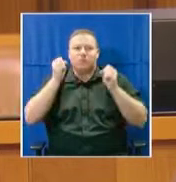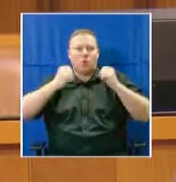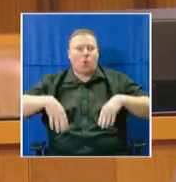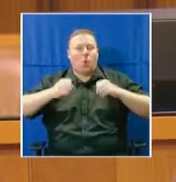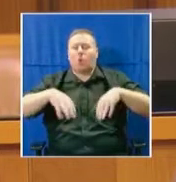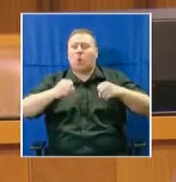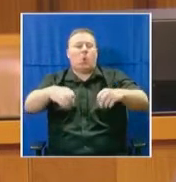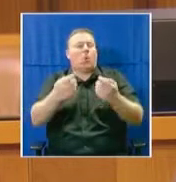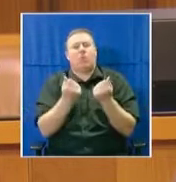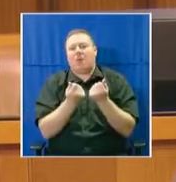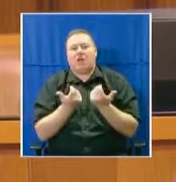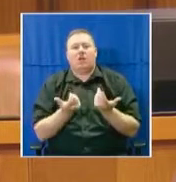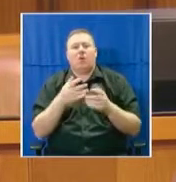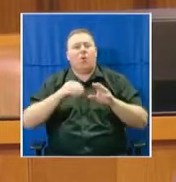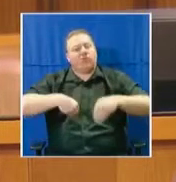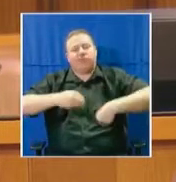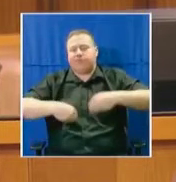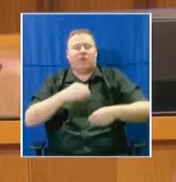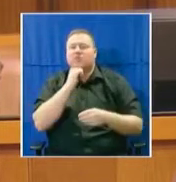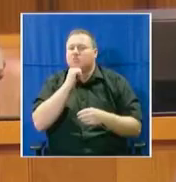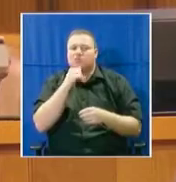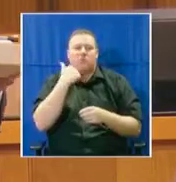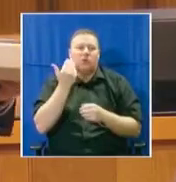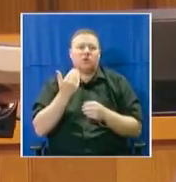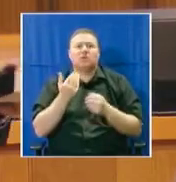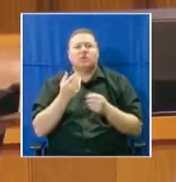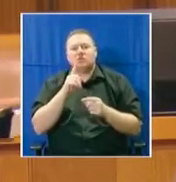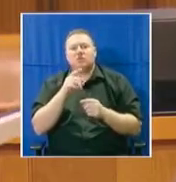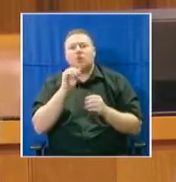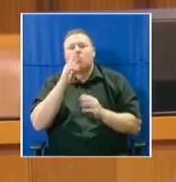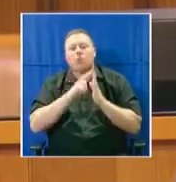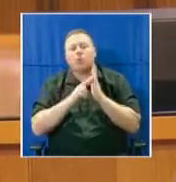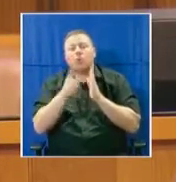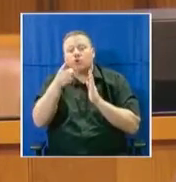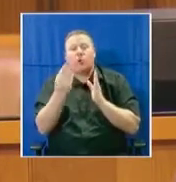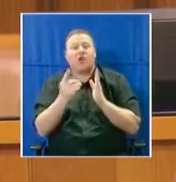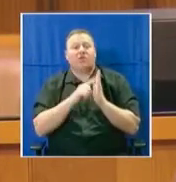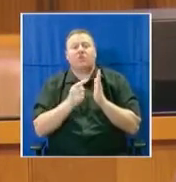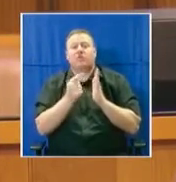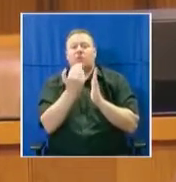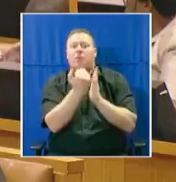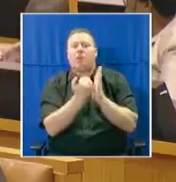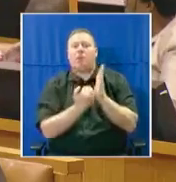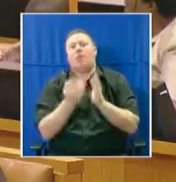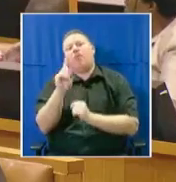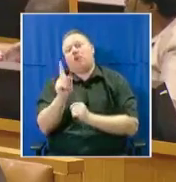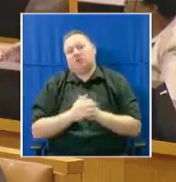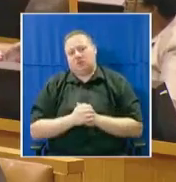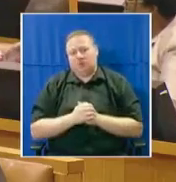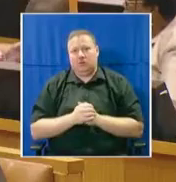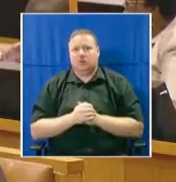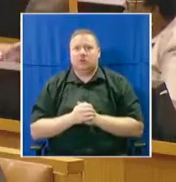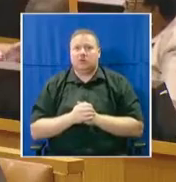future losses to these students via the disbursements? Thank you. The Honourable Deputy Minister. Thank you very much, Honourable Member.